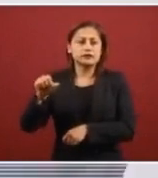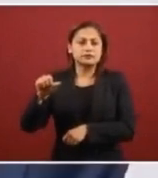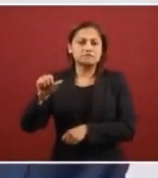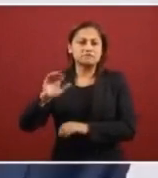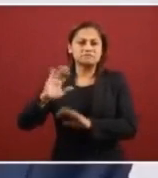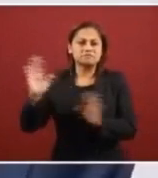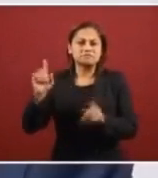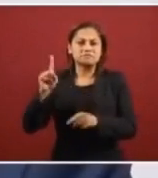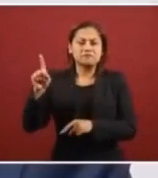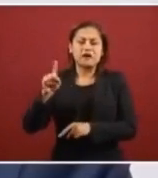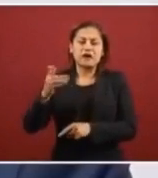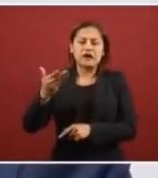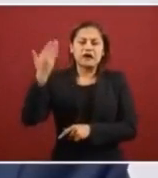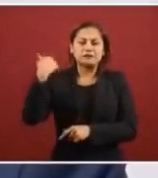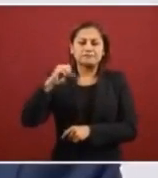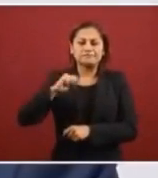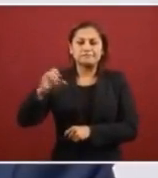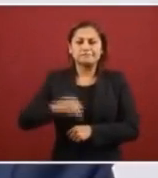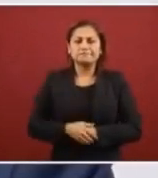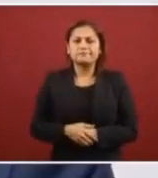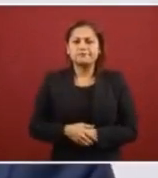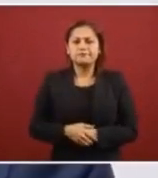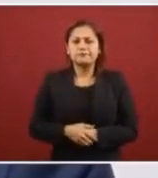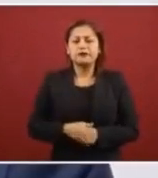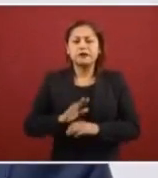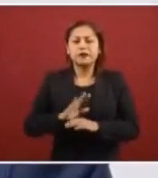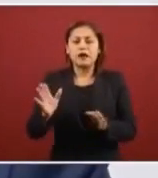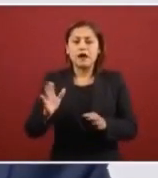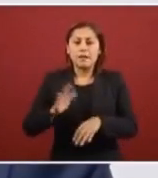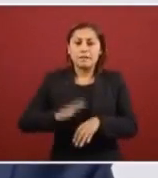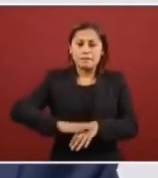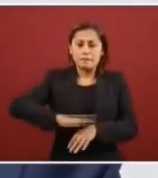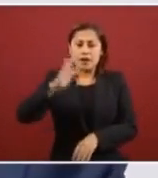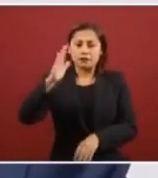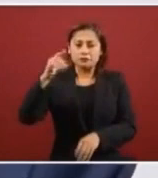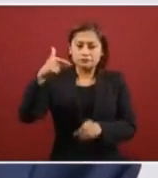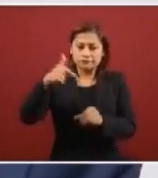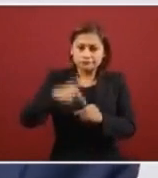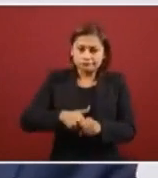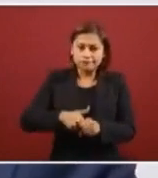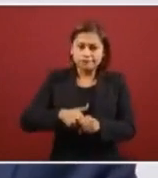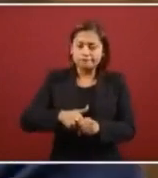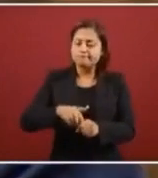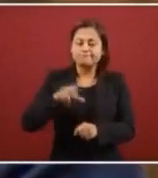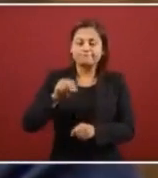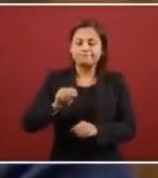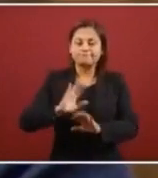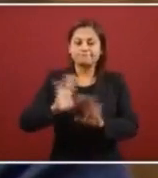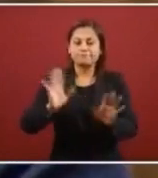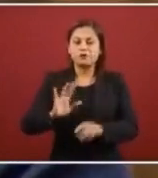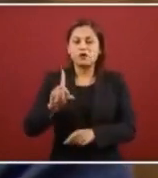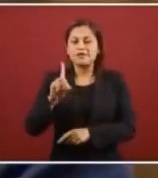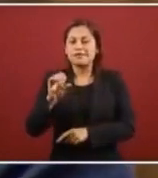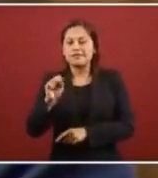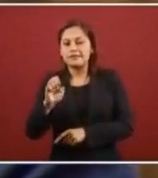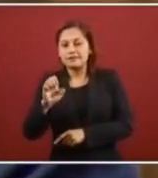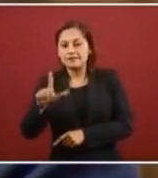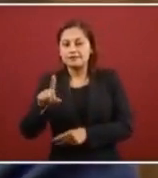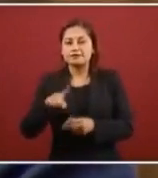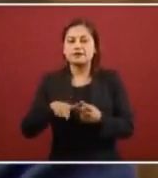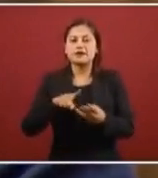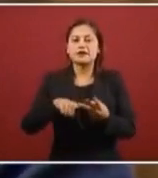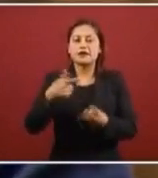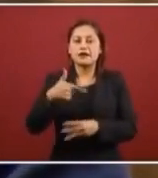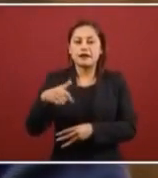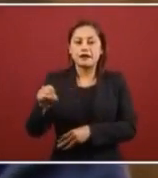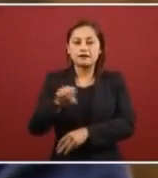we have not gained erased the prices of gasoline and real terms diesel gas or